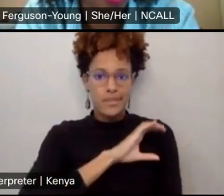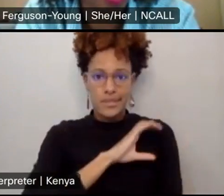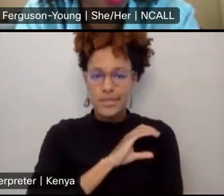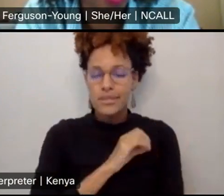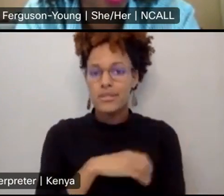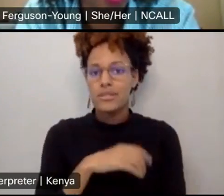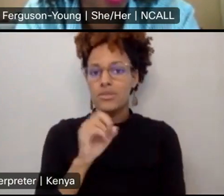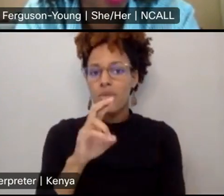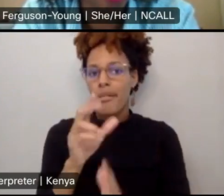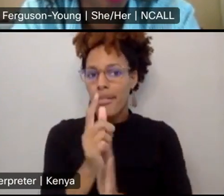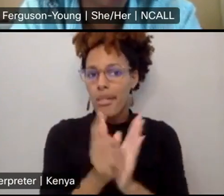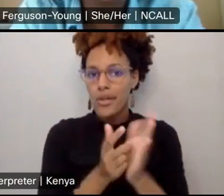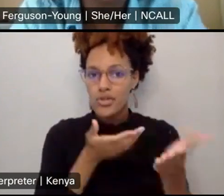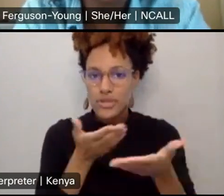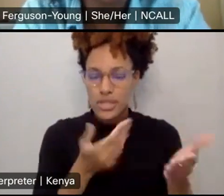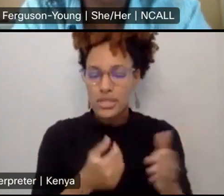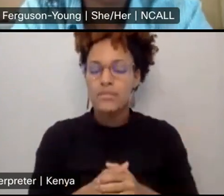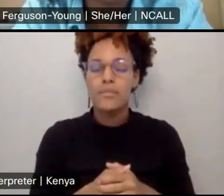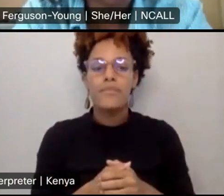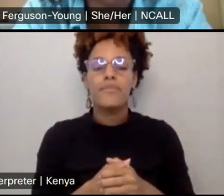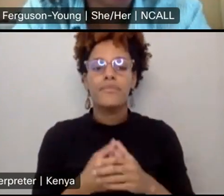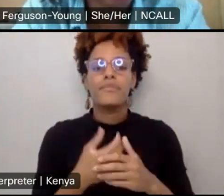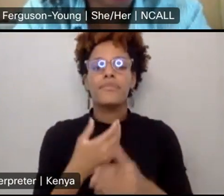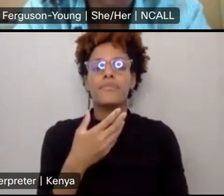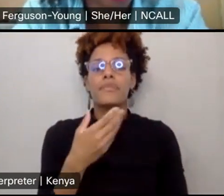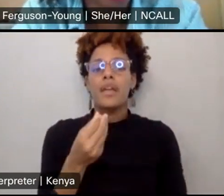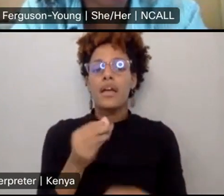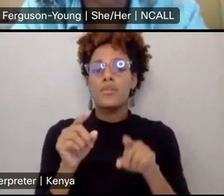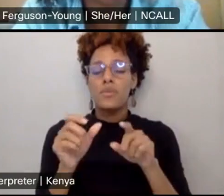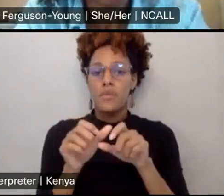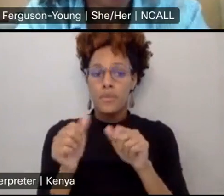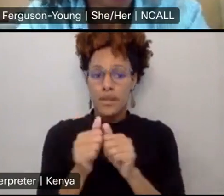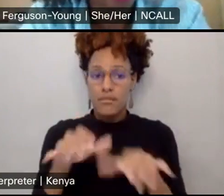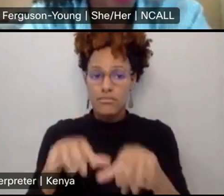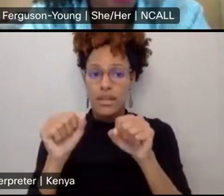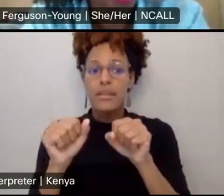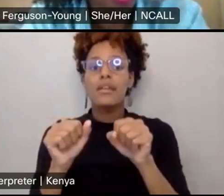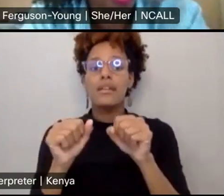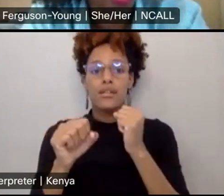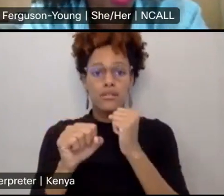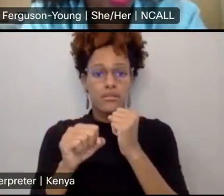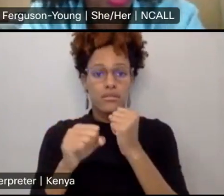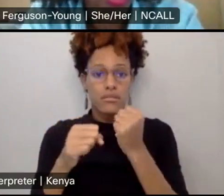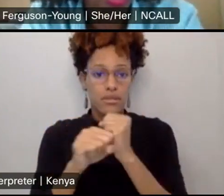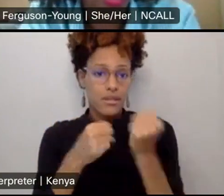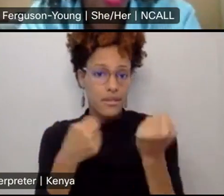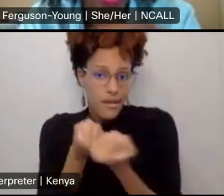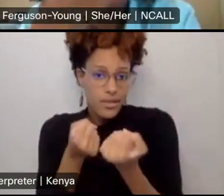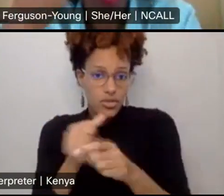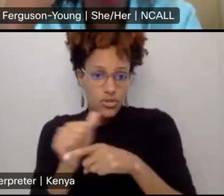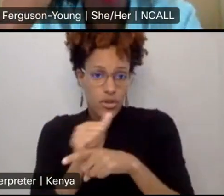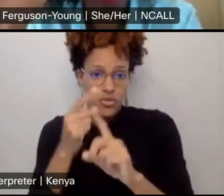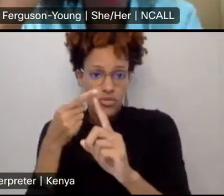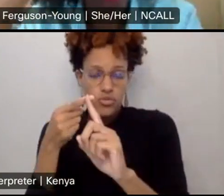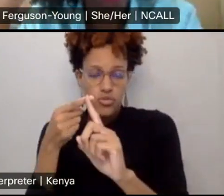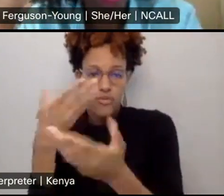So in taking the advocacy trainings to the villages, they were able to have